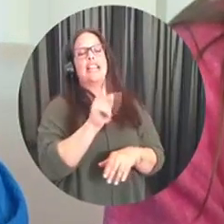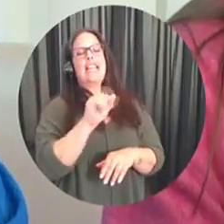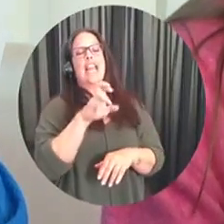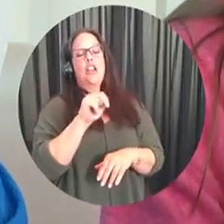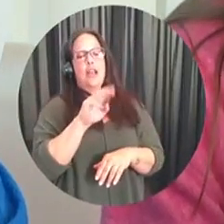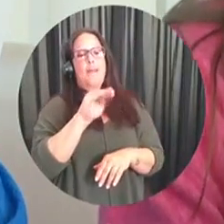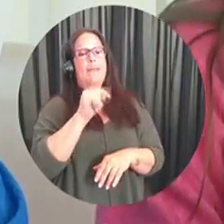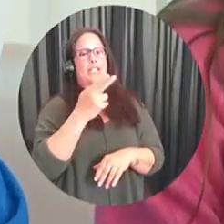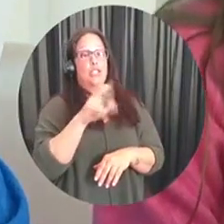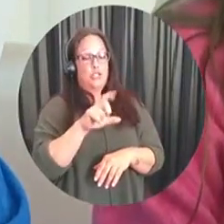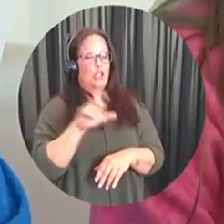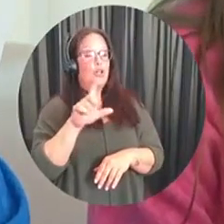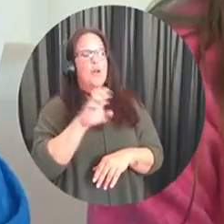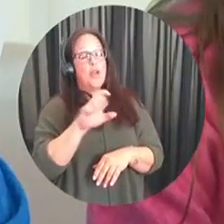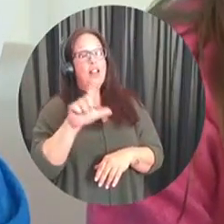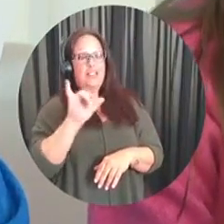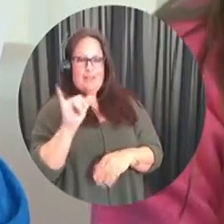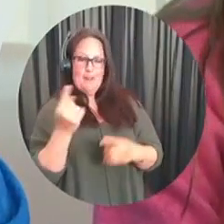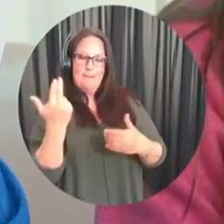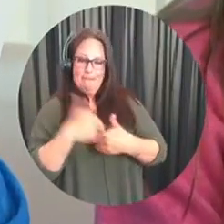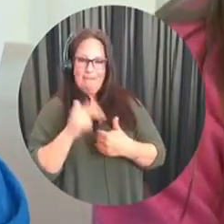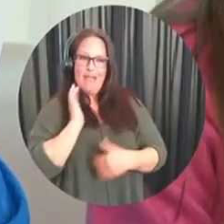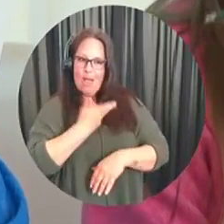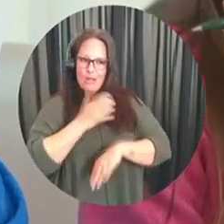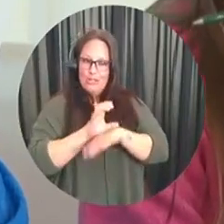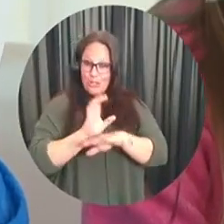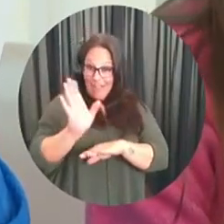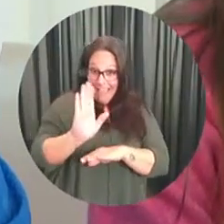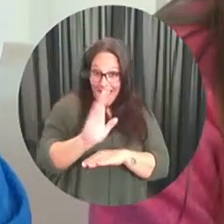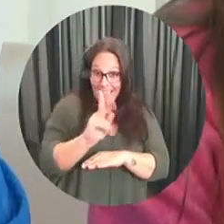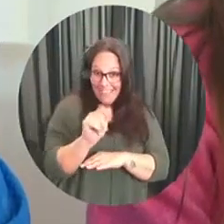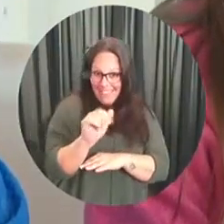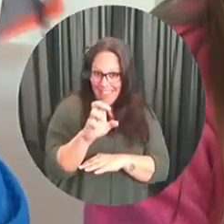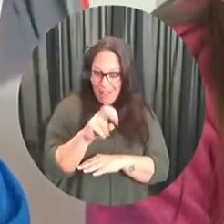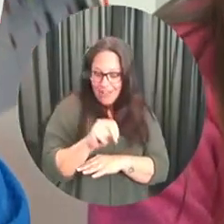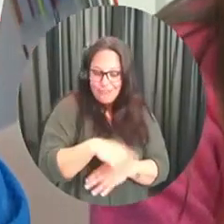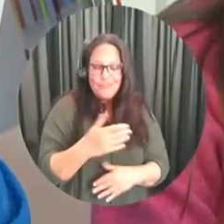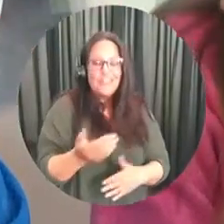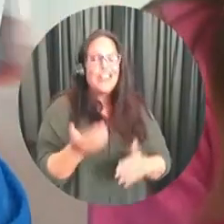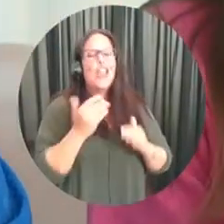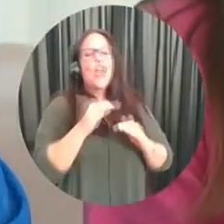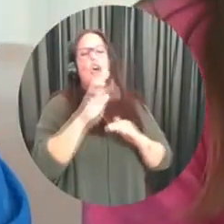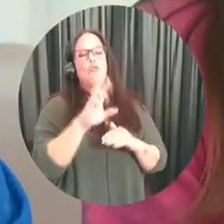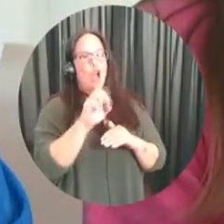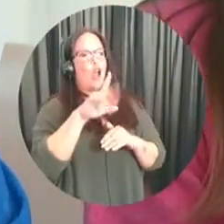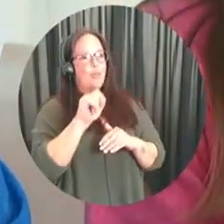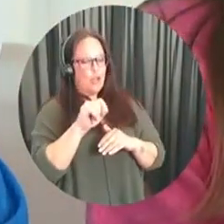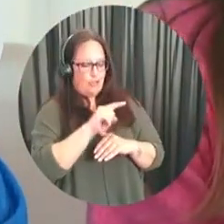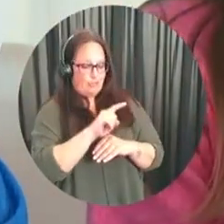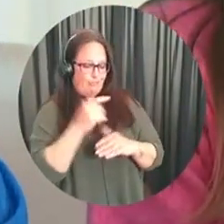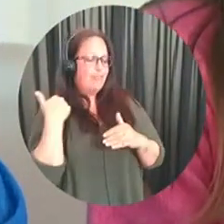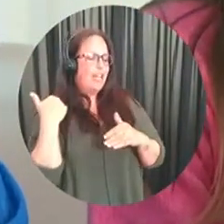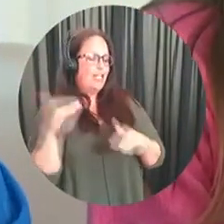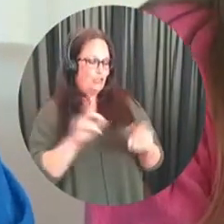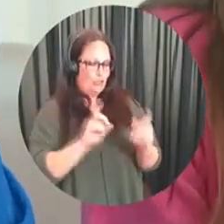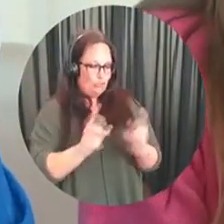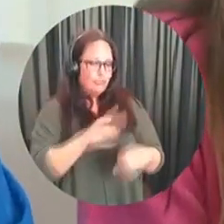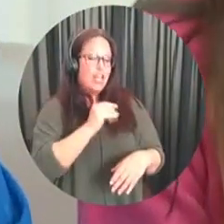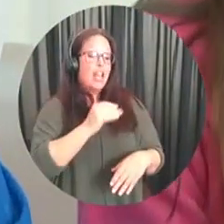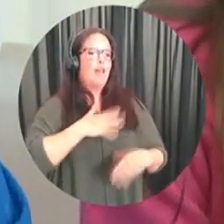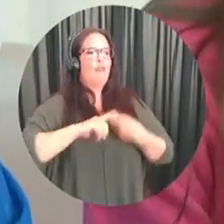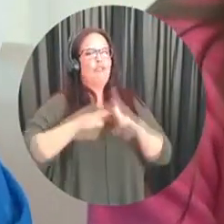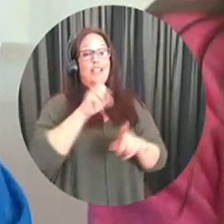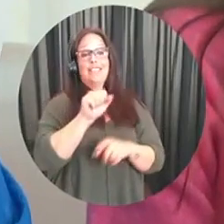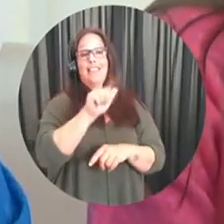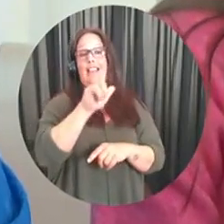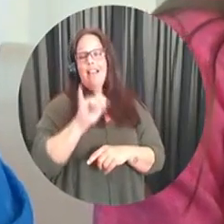our church. Hi, Karen. And here's Robert Hay, and he's an angel. And then my friend Sally Morgan,